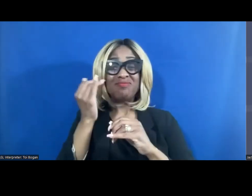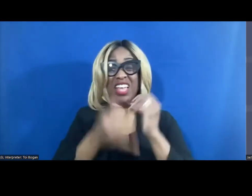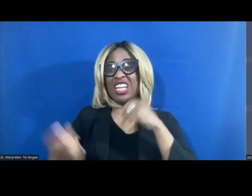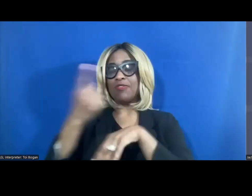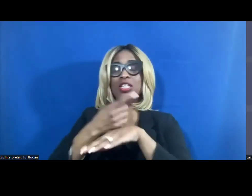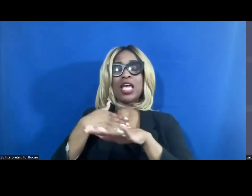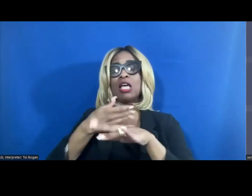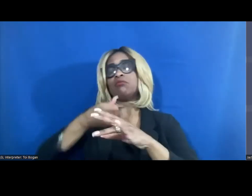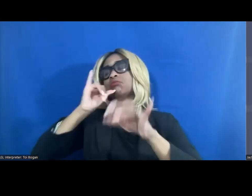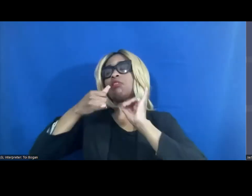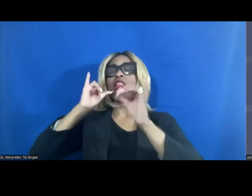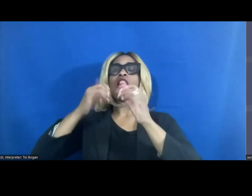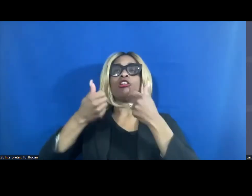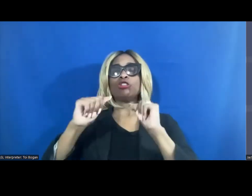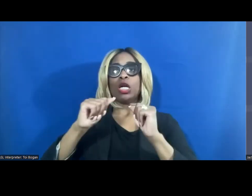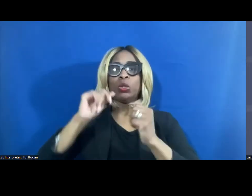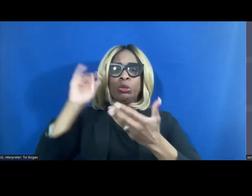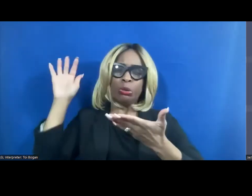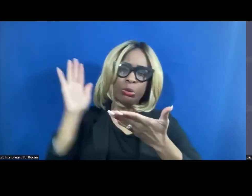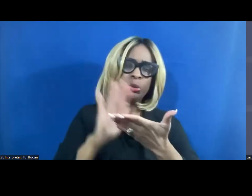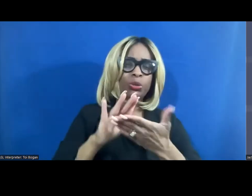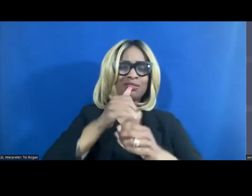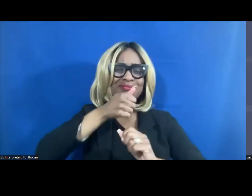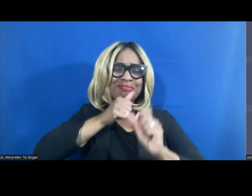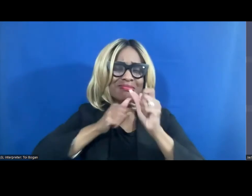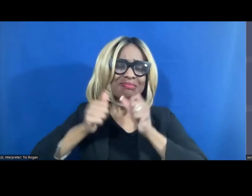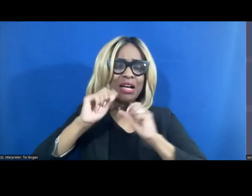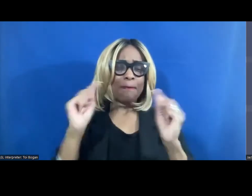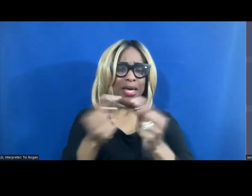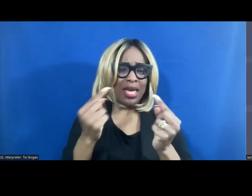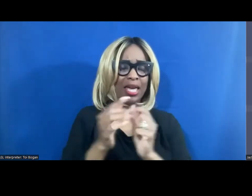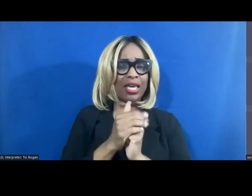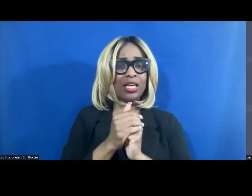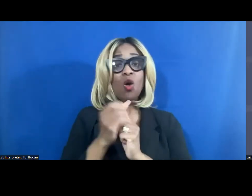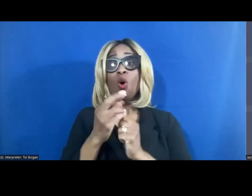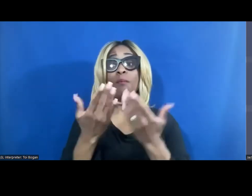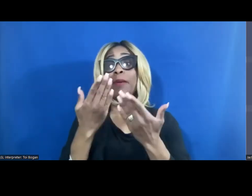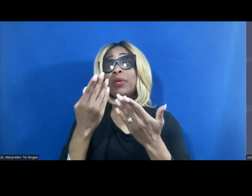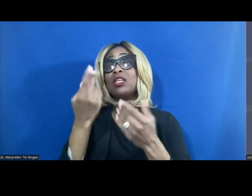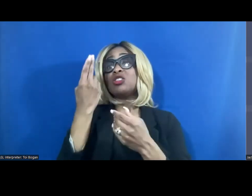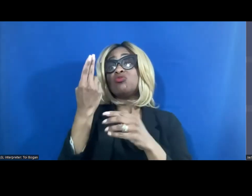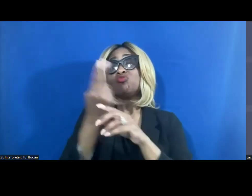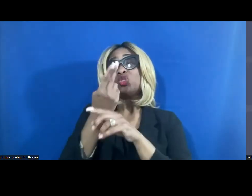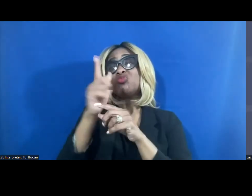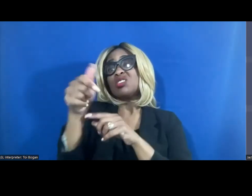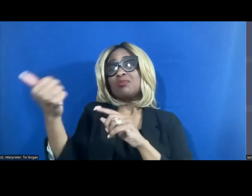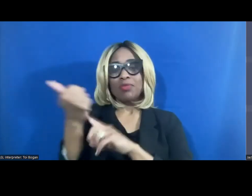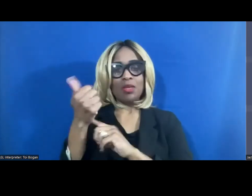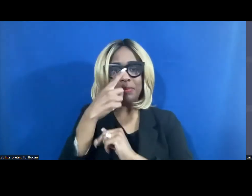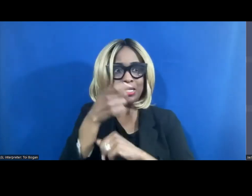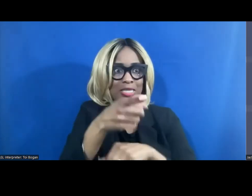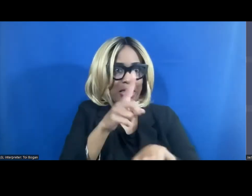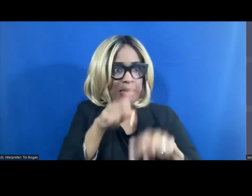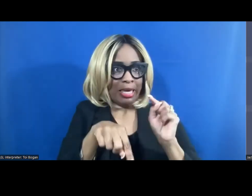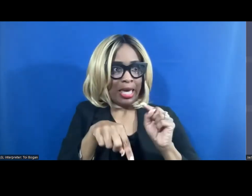to try to cope with that pain, or they maybe are using another substance because they're not able